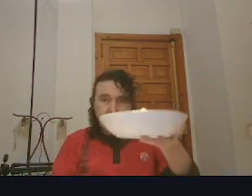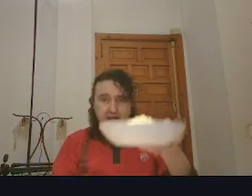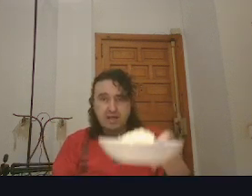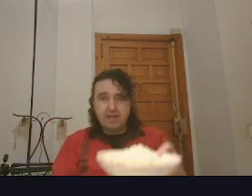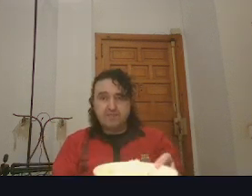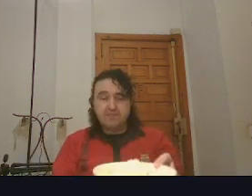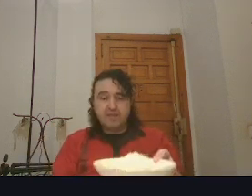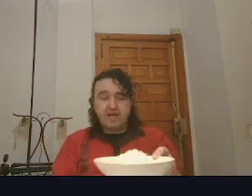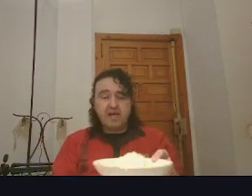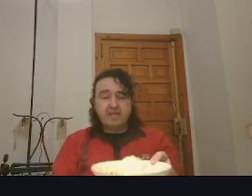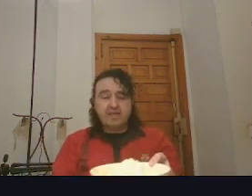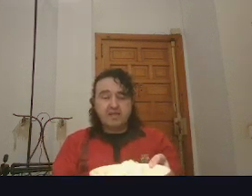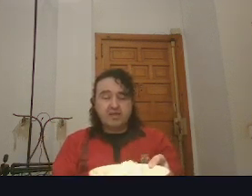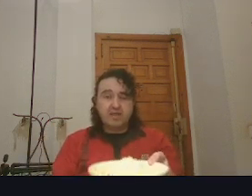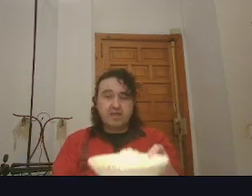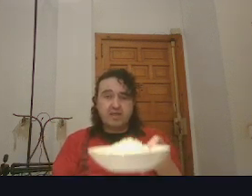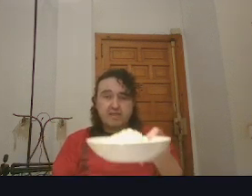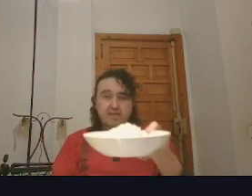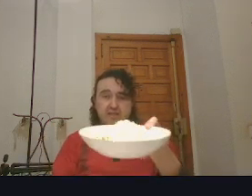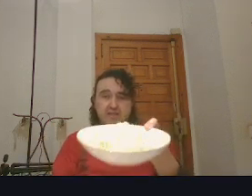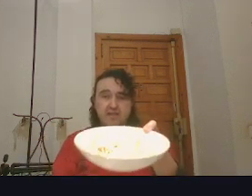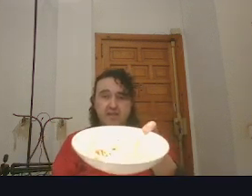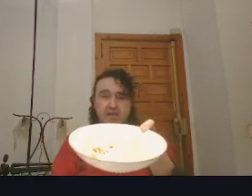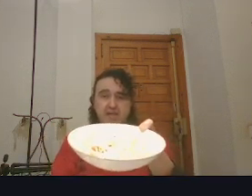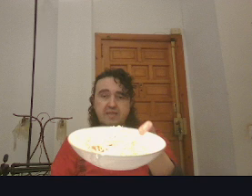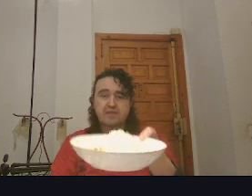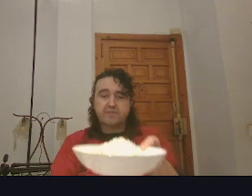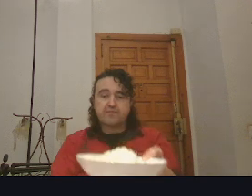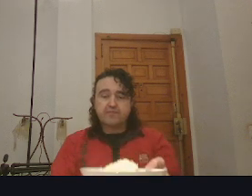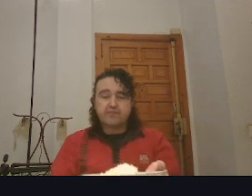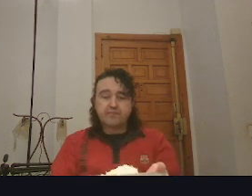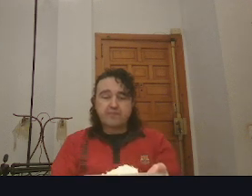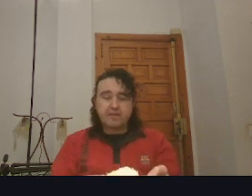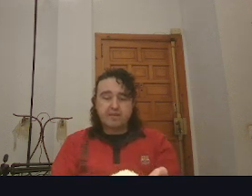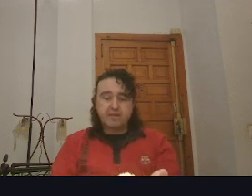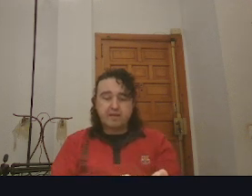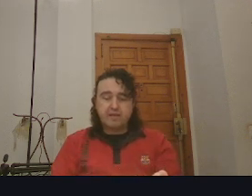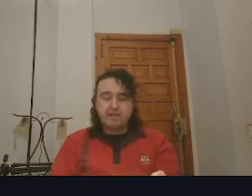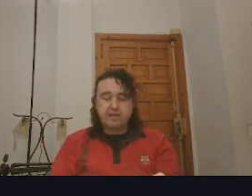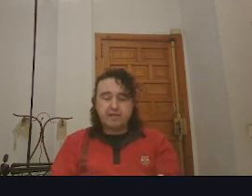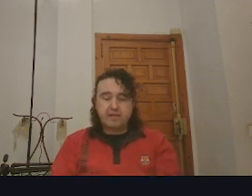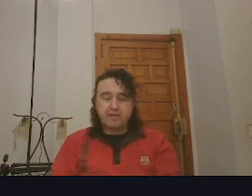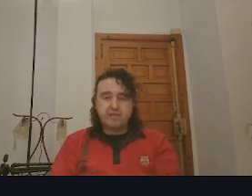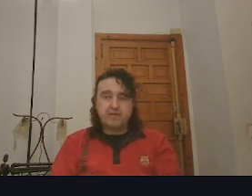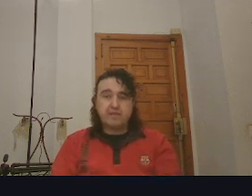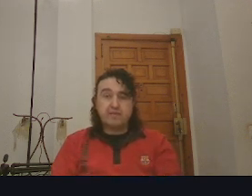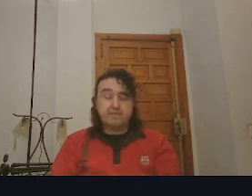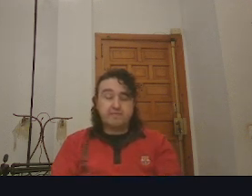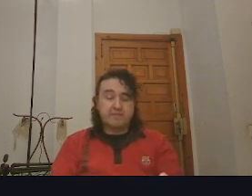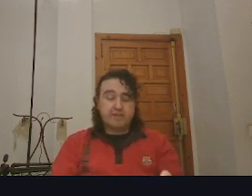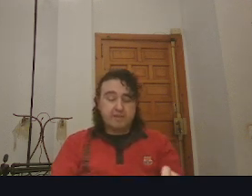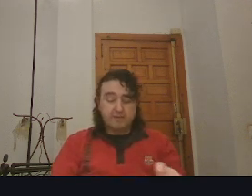Tuna. And cheese. And nothing else, I think.